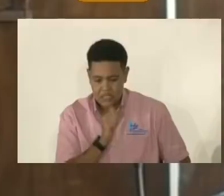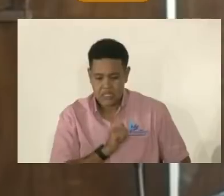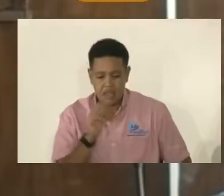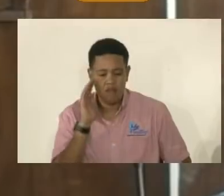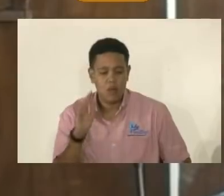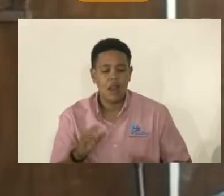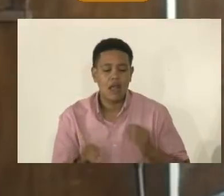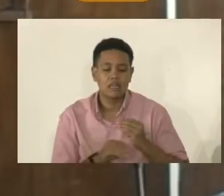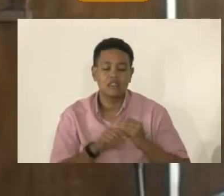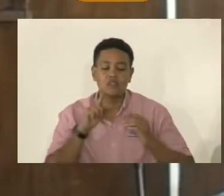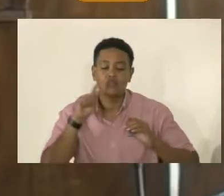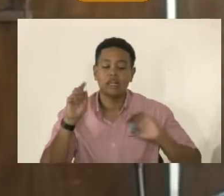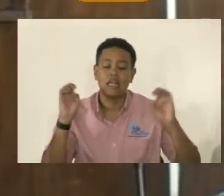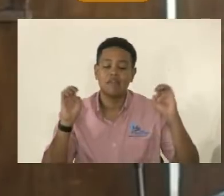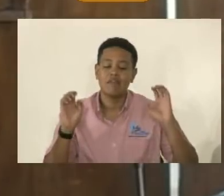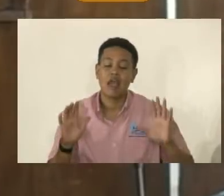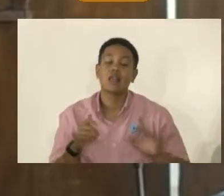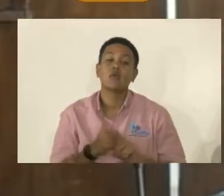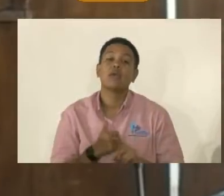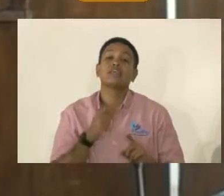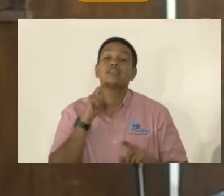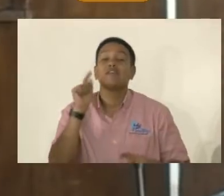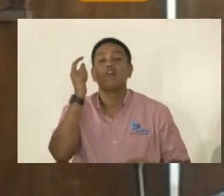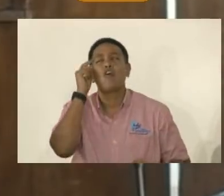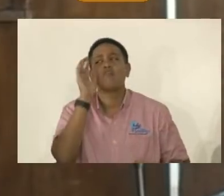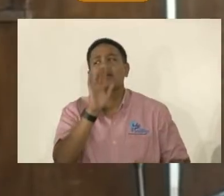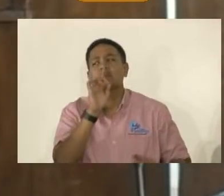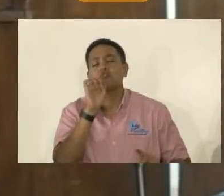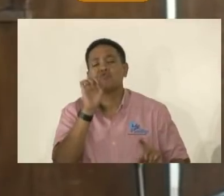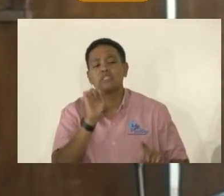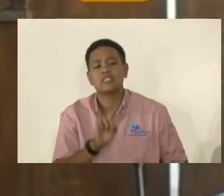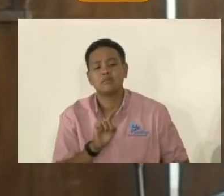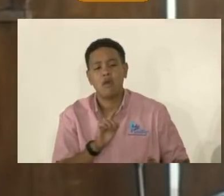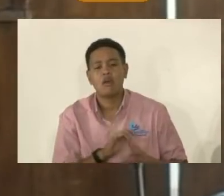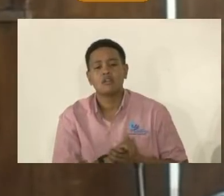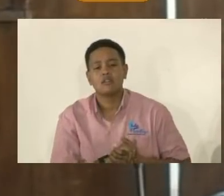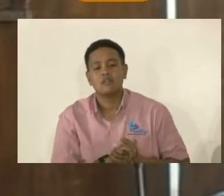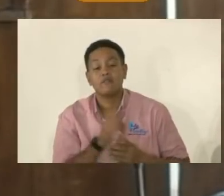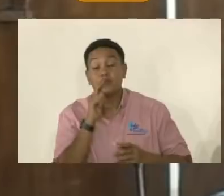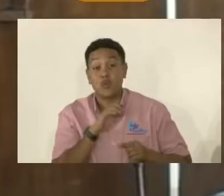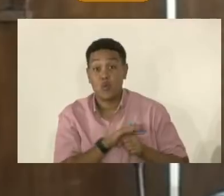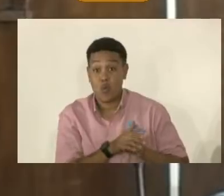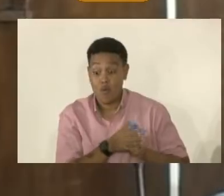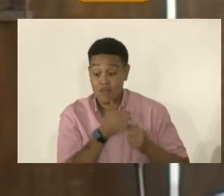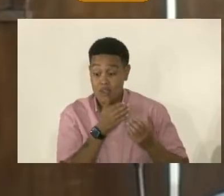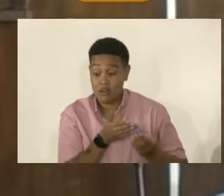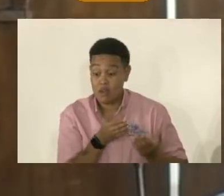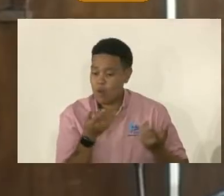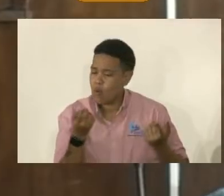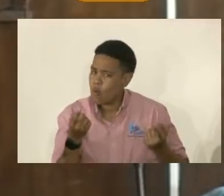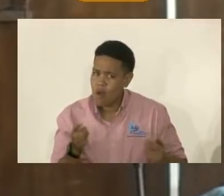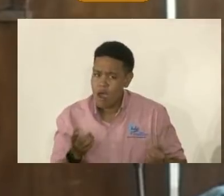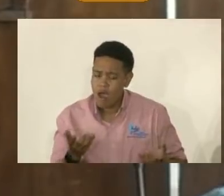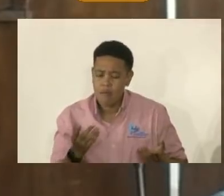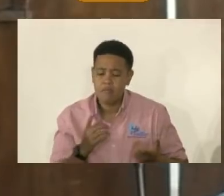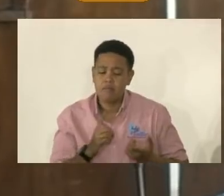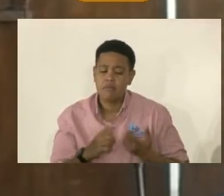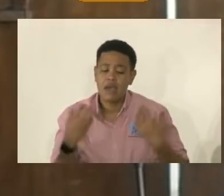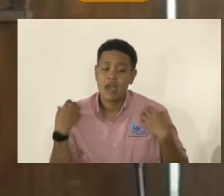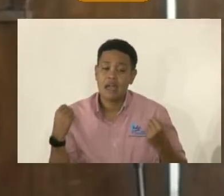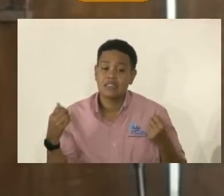also evaluate the government's response to the pandemic in the health